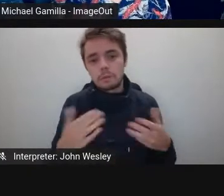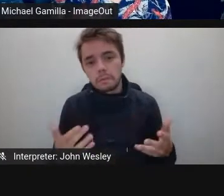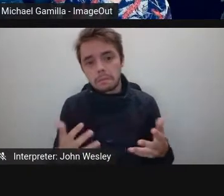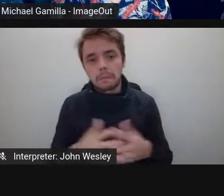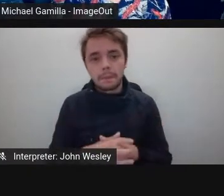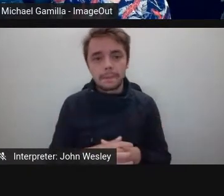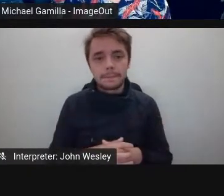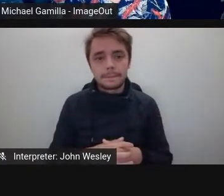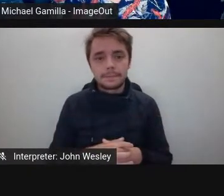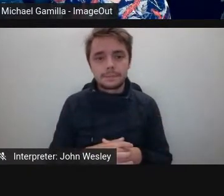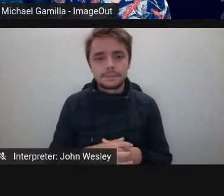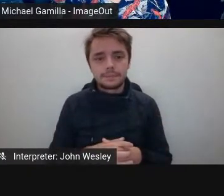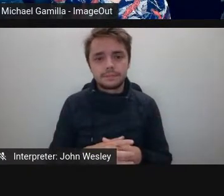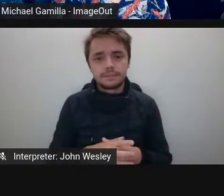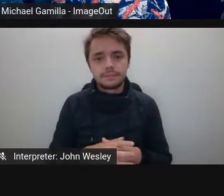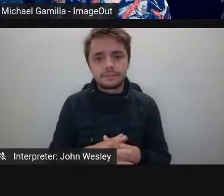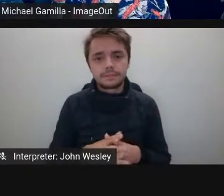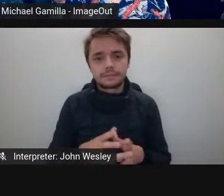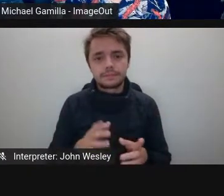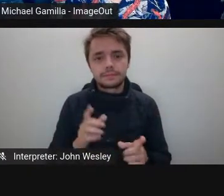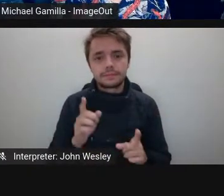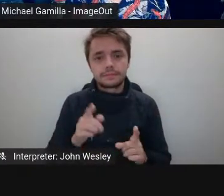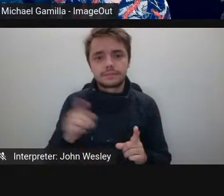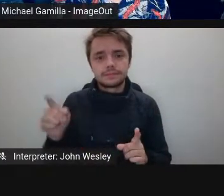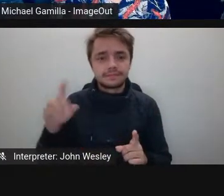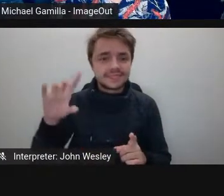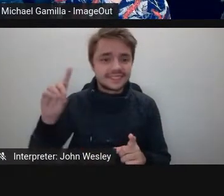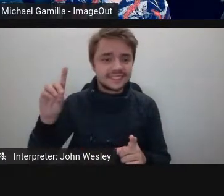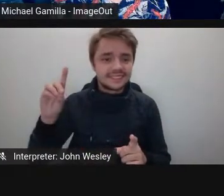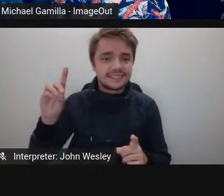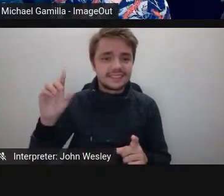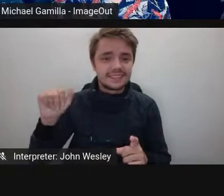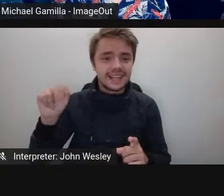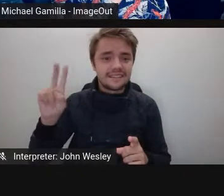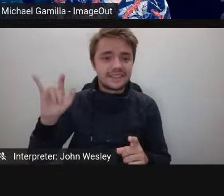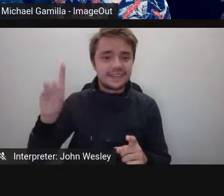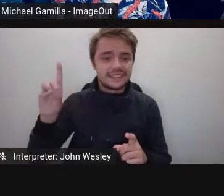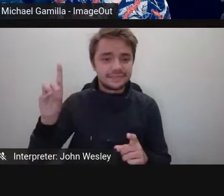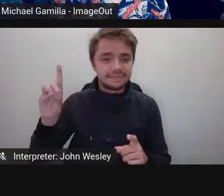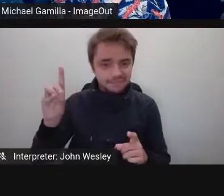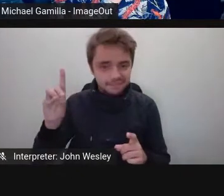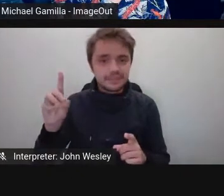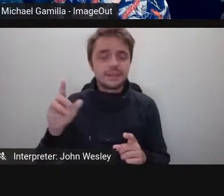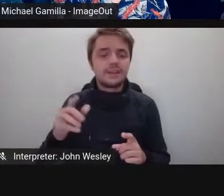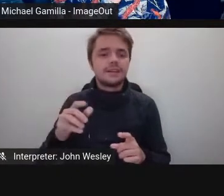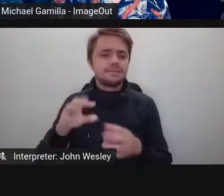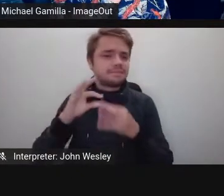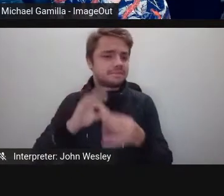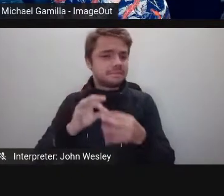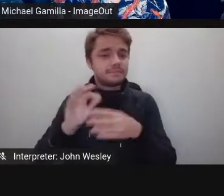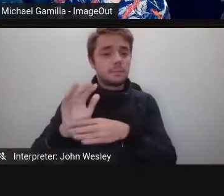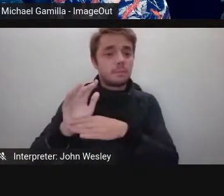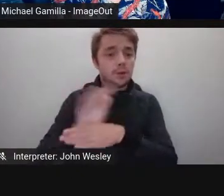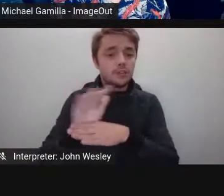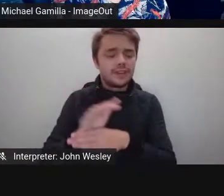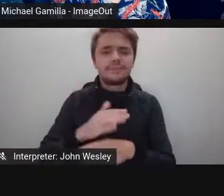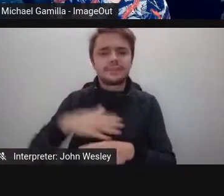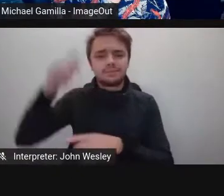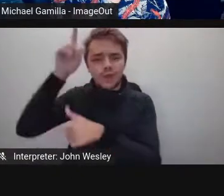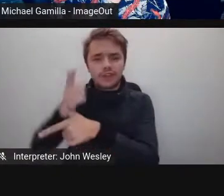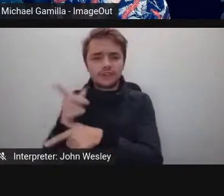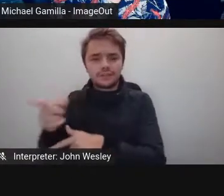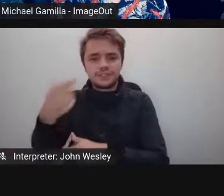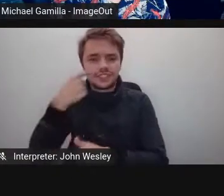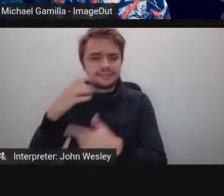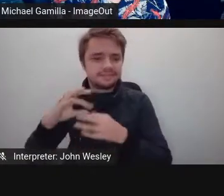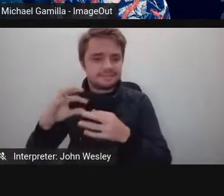So for me, in terms of the film, and my brother talked about it and he just mentioned it. And I think that especially for a film that's set in